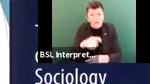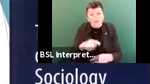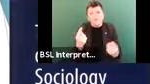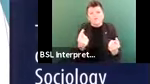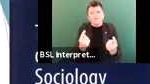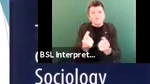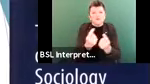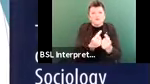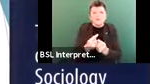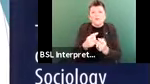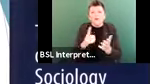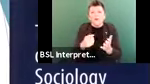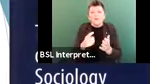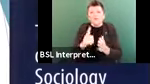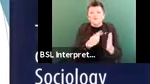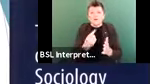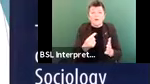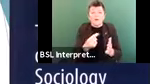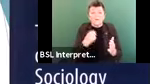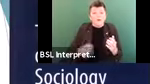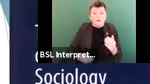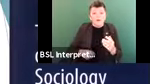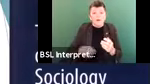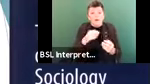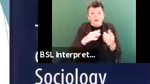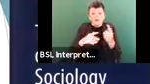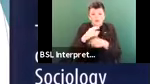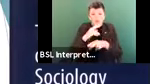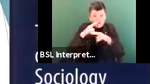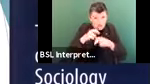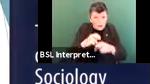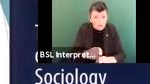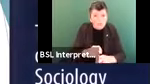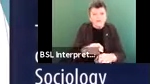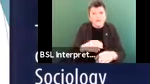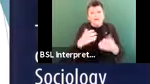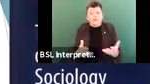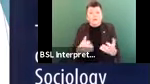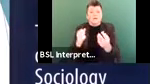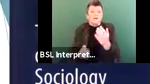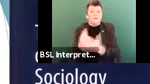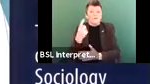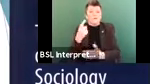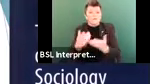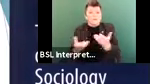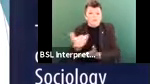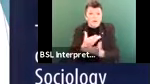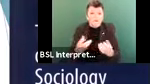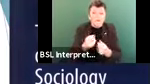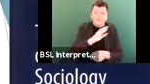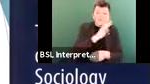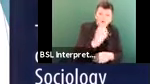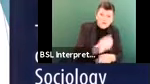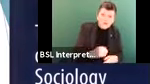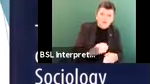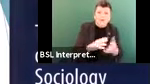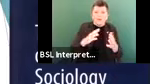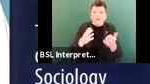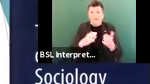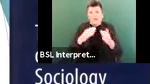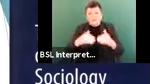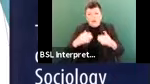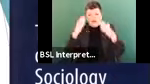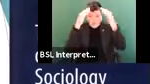Journal of Chinese Sociology was an opportunity, is an opportunity to discuss with Brazil, South Korea,